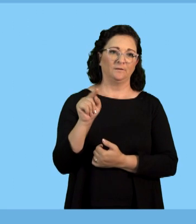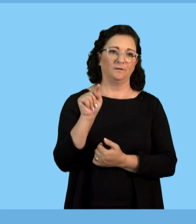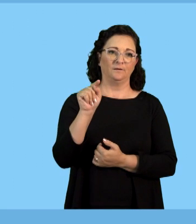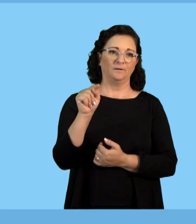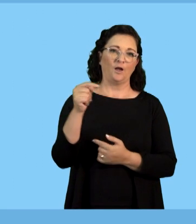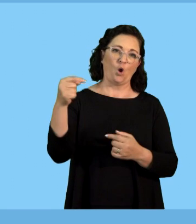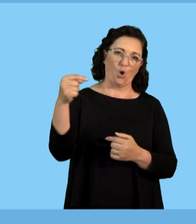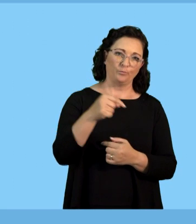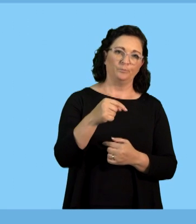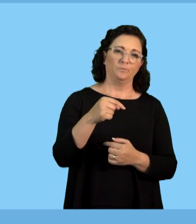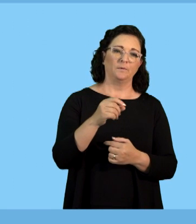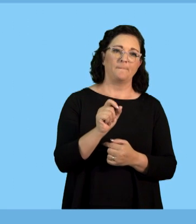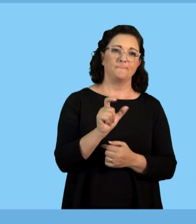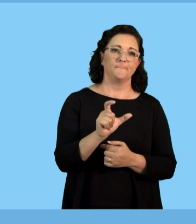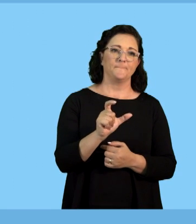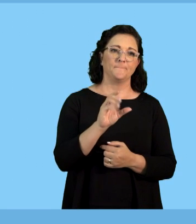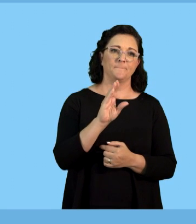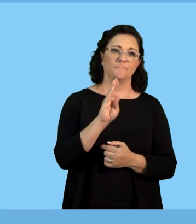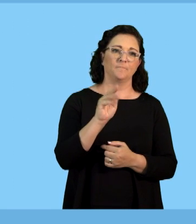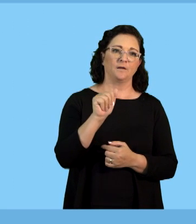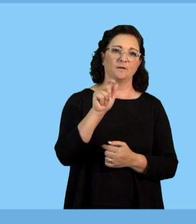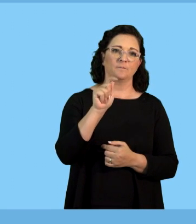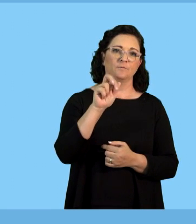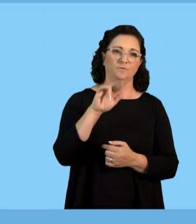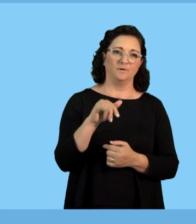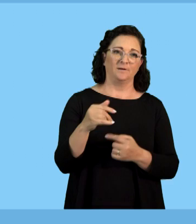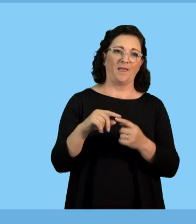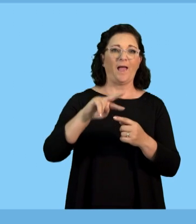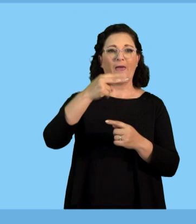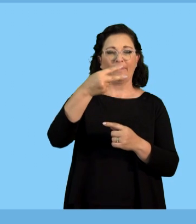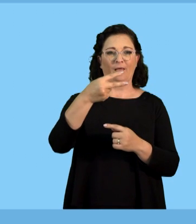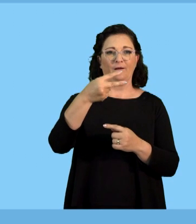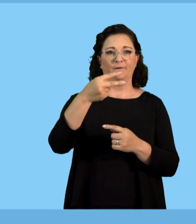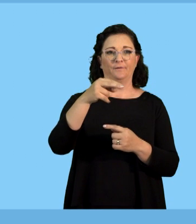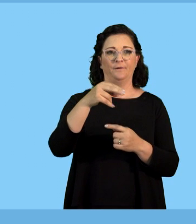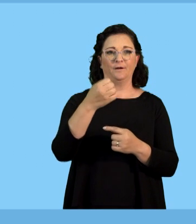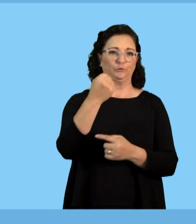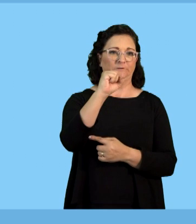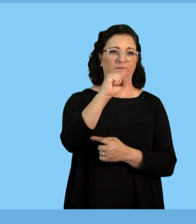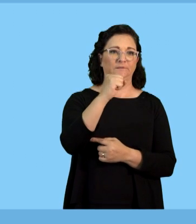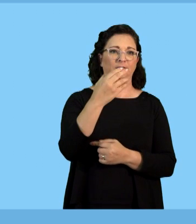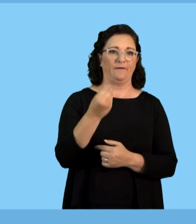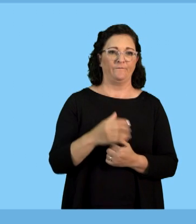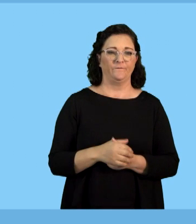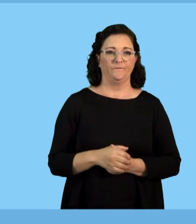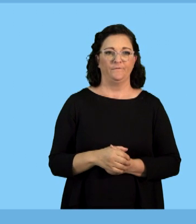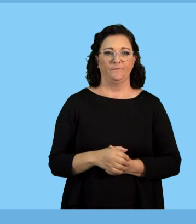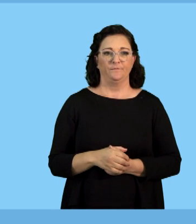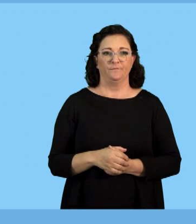gets to this point, it needs to go through the battery. However, because there's still another resistor there, this current,